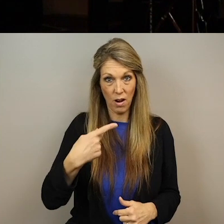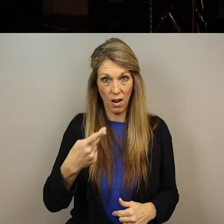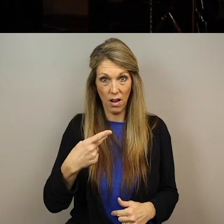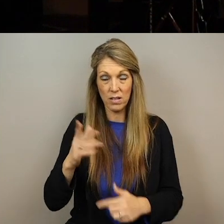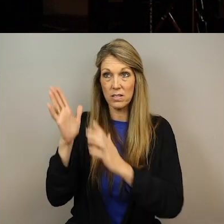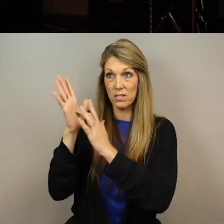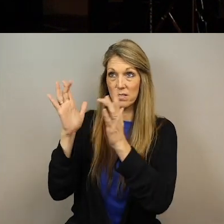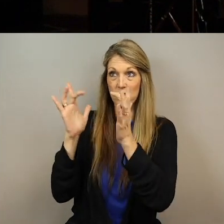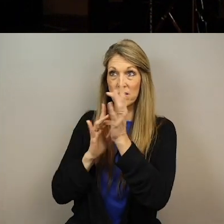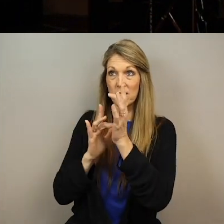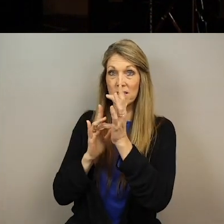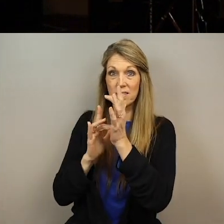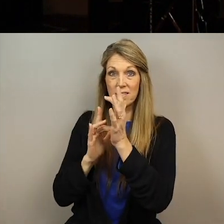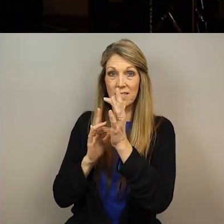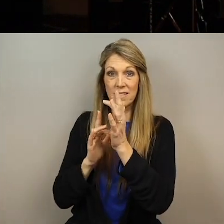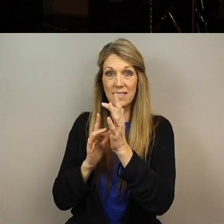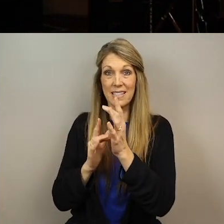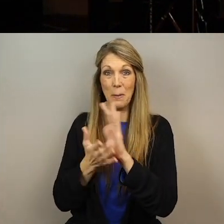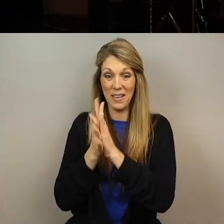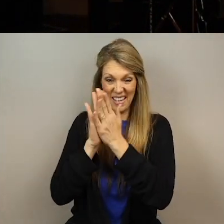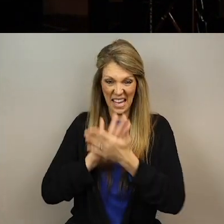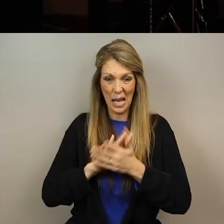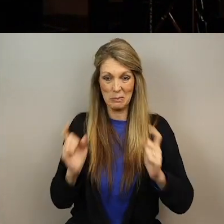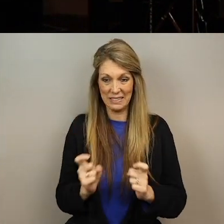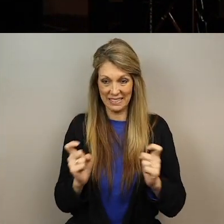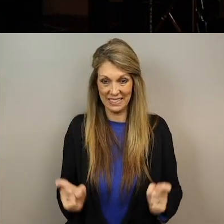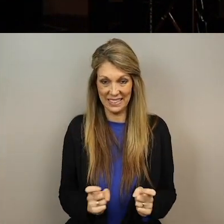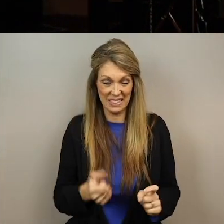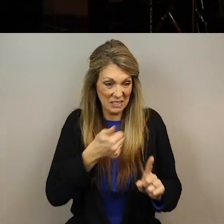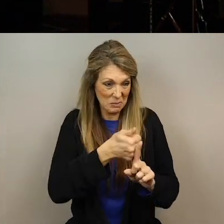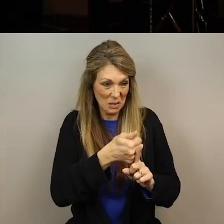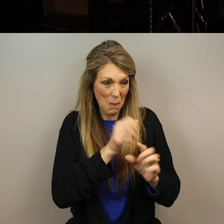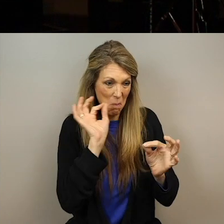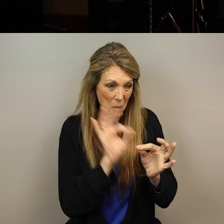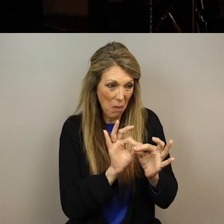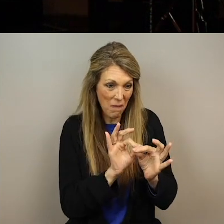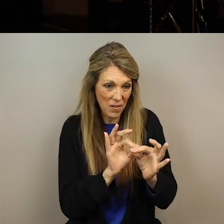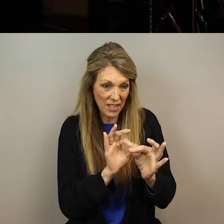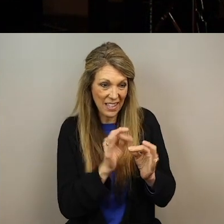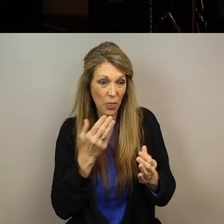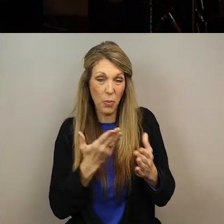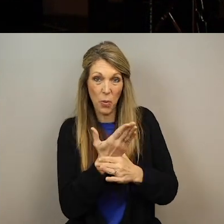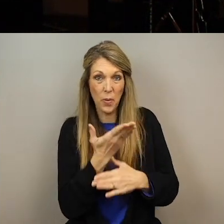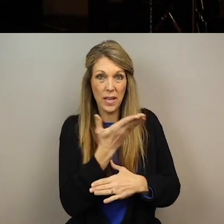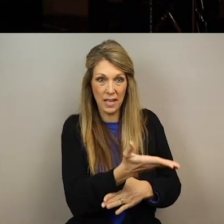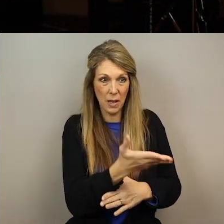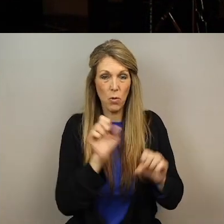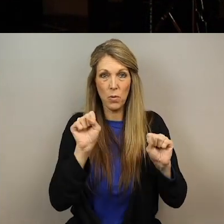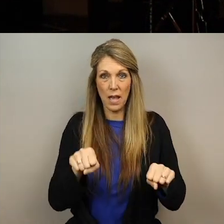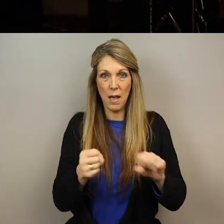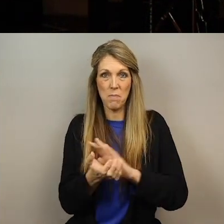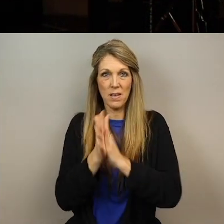him, Jesus, to be sin who knew no sin, so that in him we might become